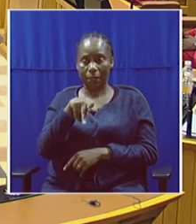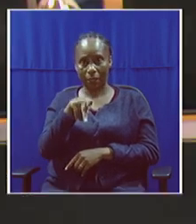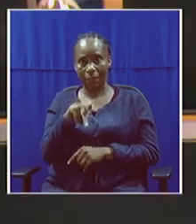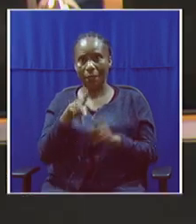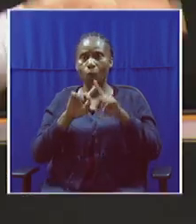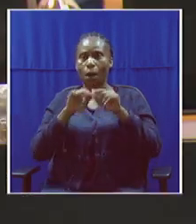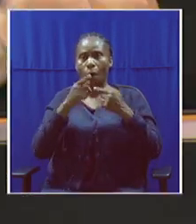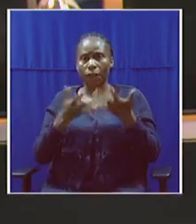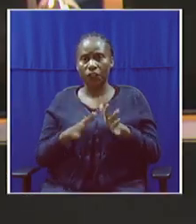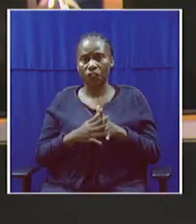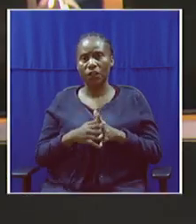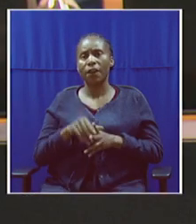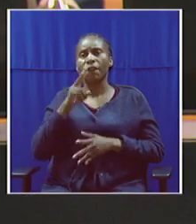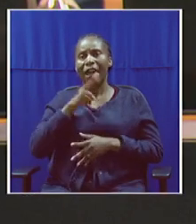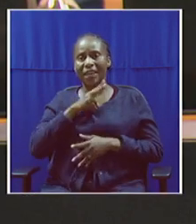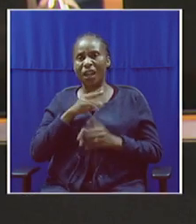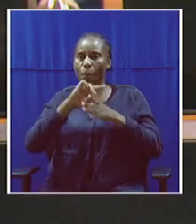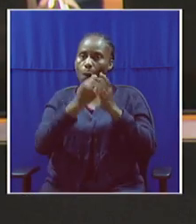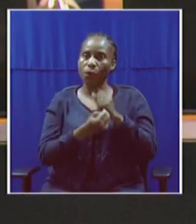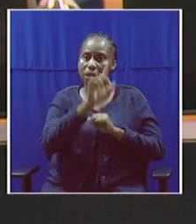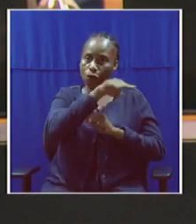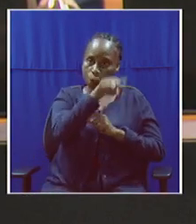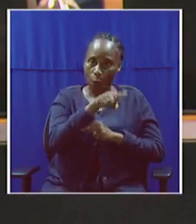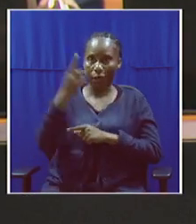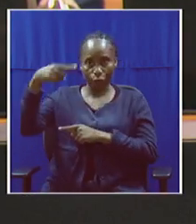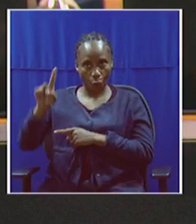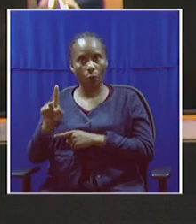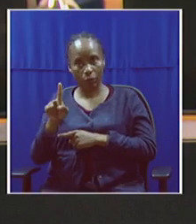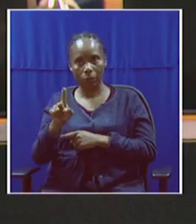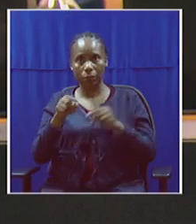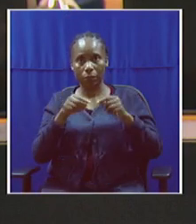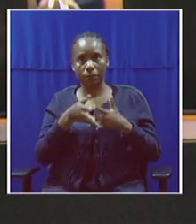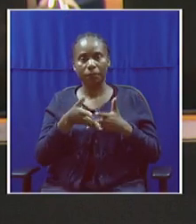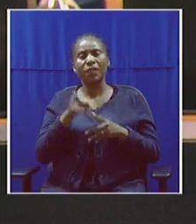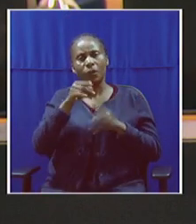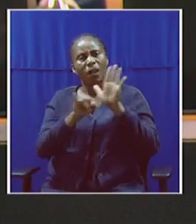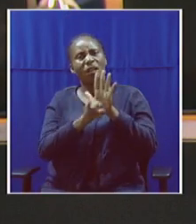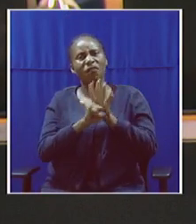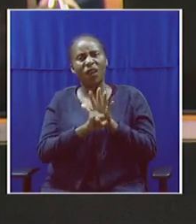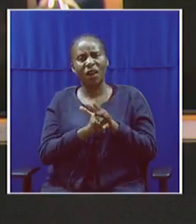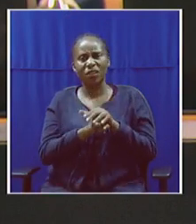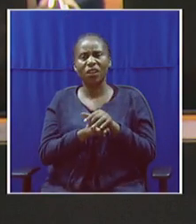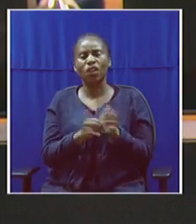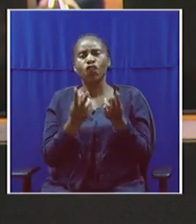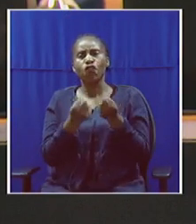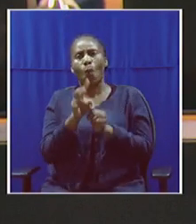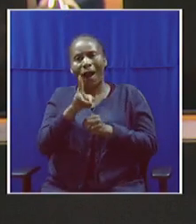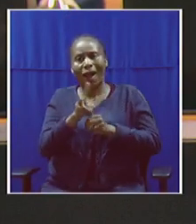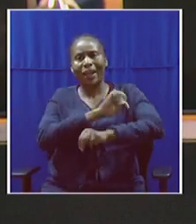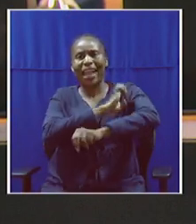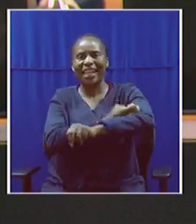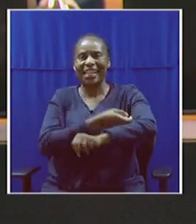Friday both the correct and the incorrect versions identify renewable energy as the least cost